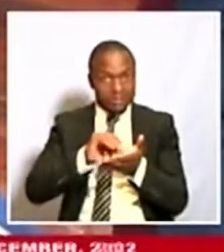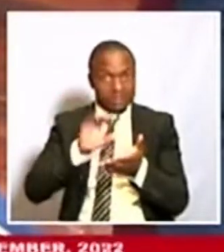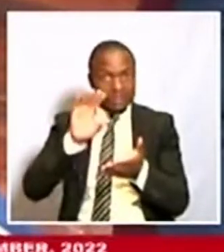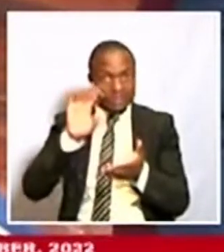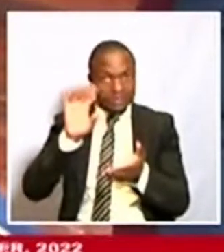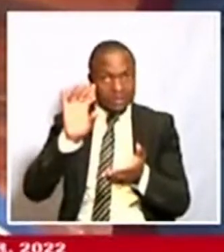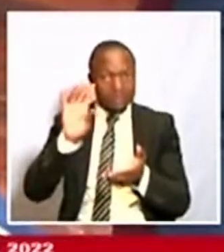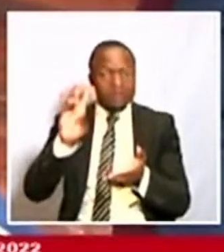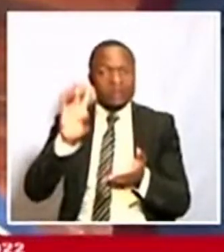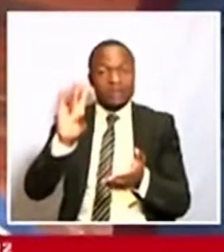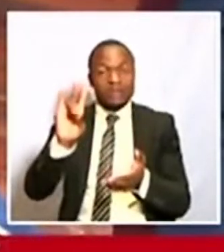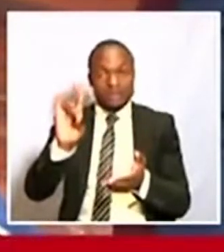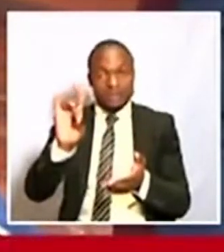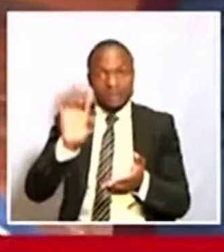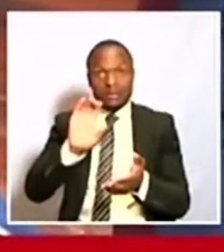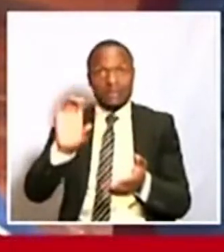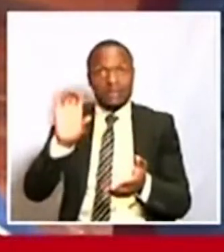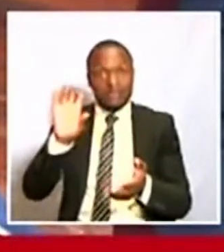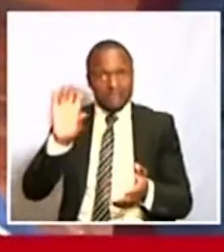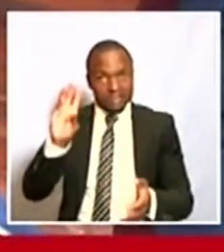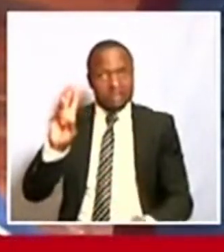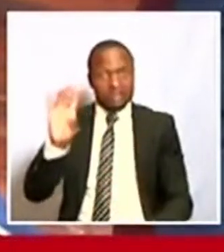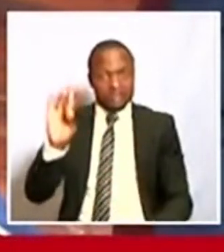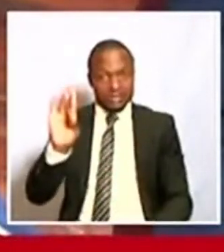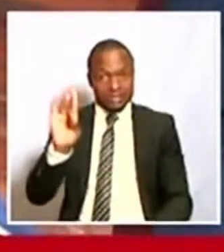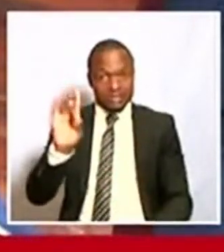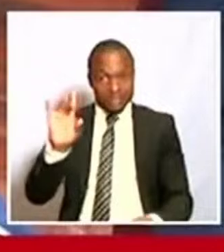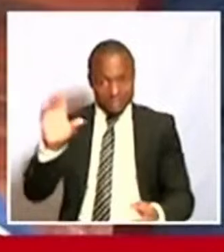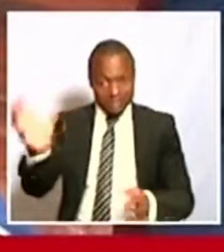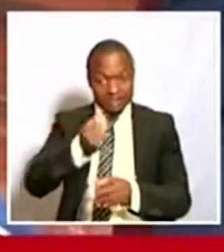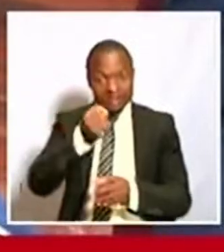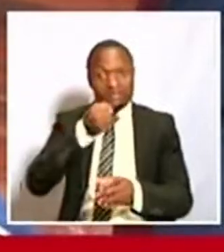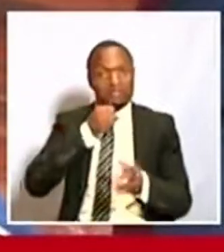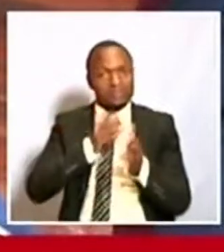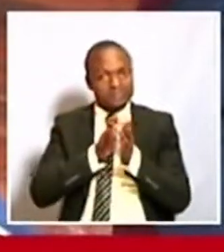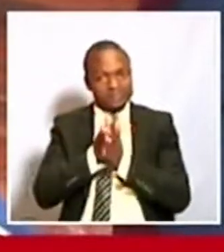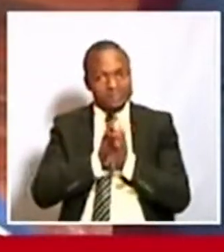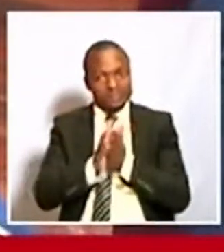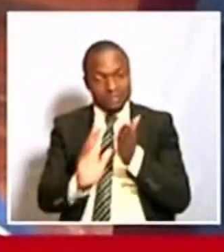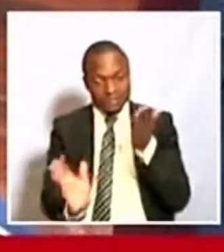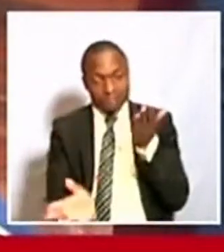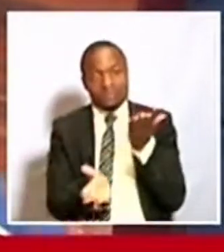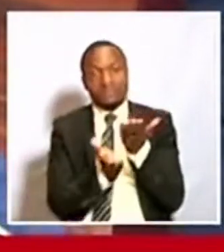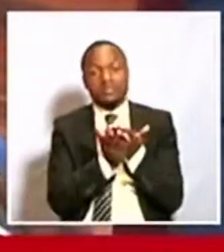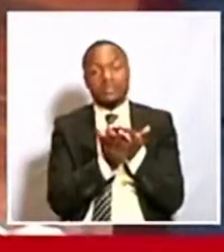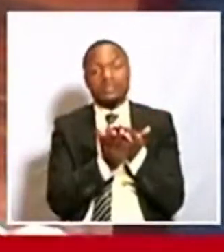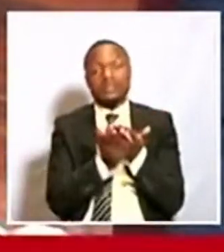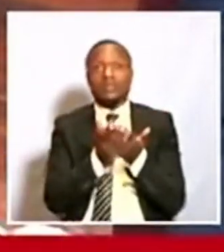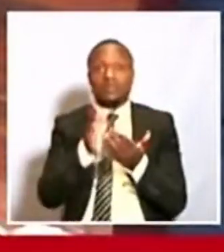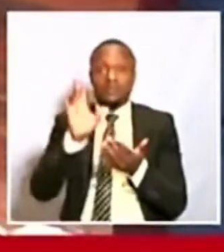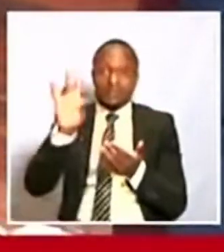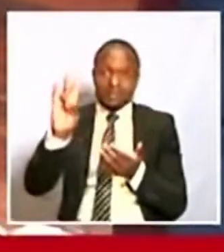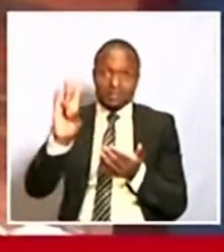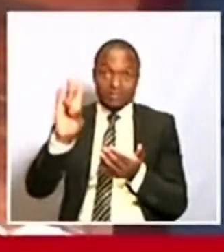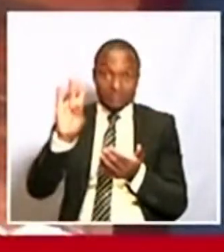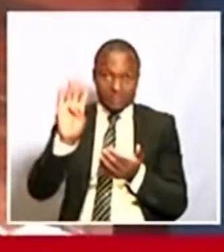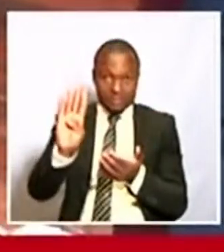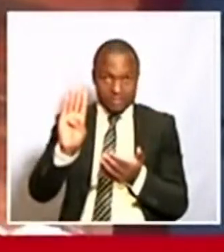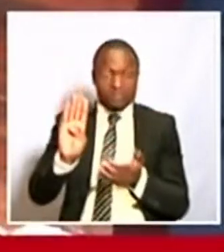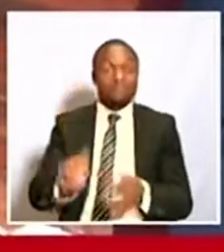was received as interest, which is evidence is on Appendix 7B.